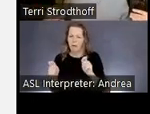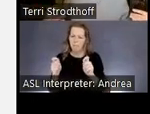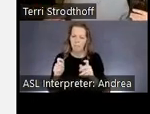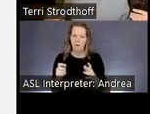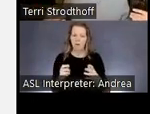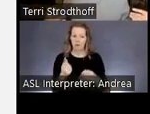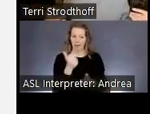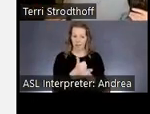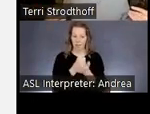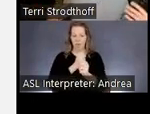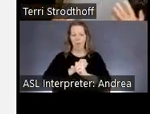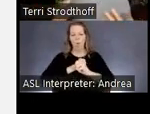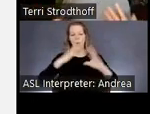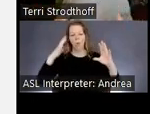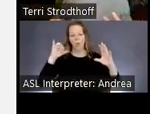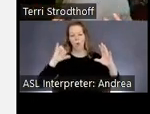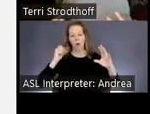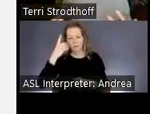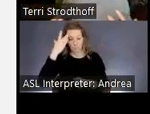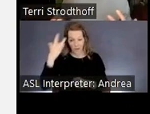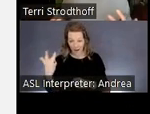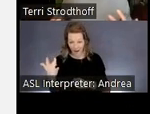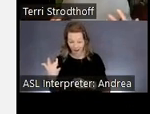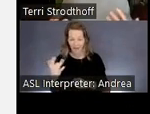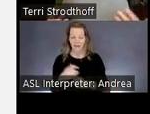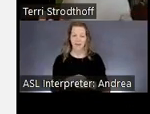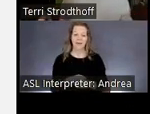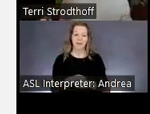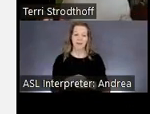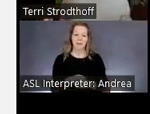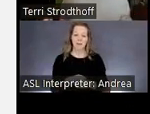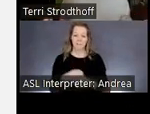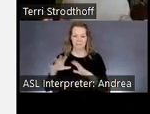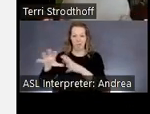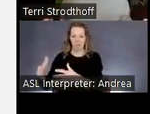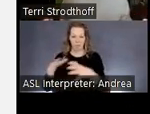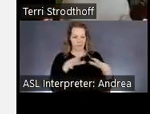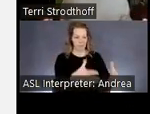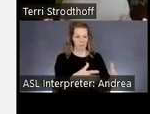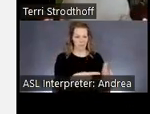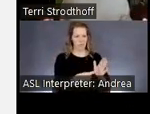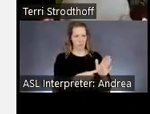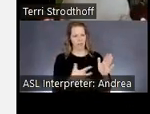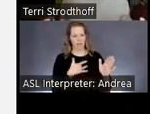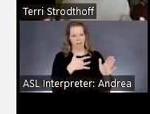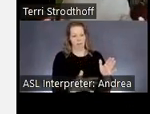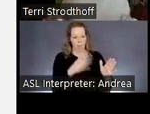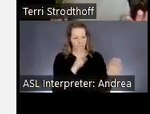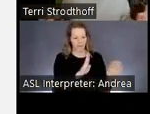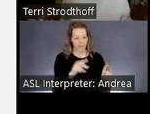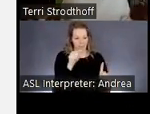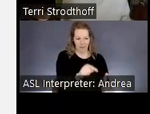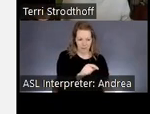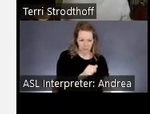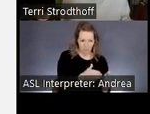understand, wow, why is it the case that groups of people can show up more likely to have these behaviors? And certainly